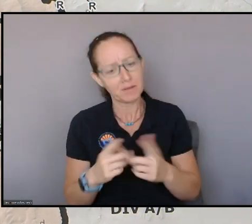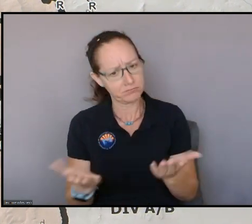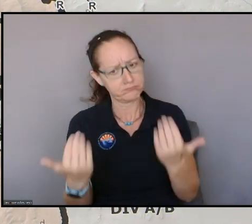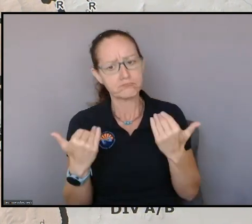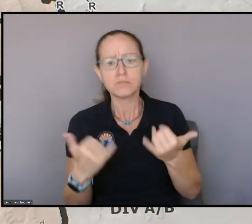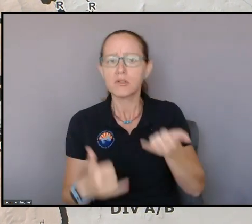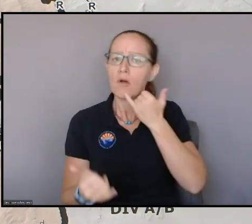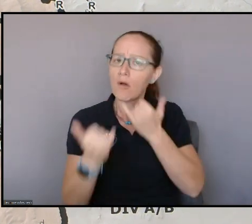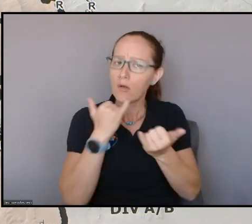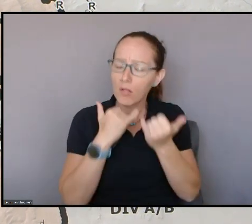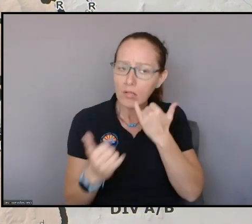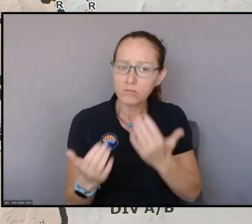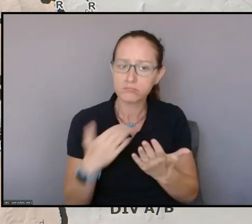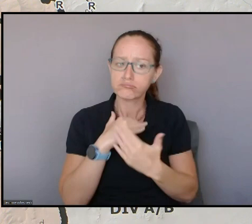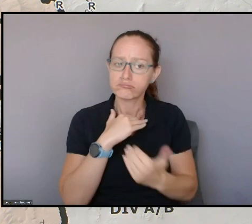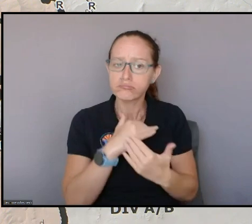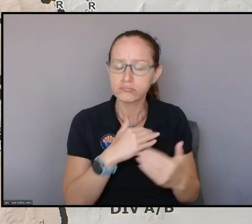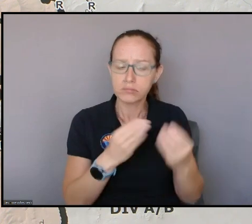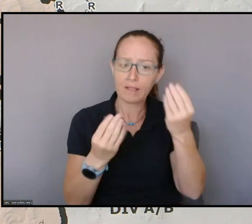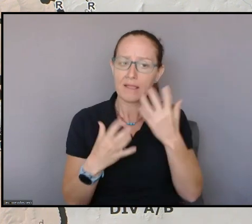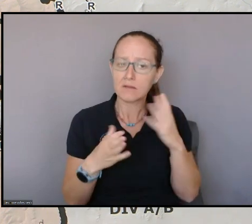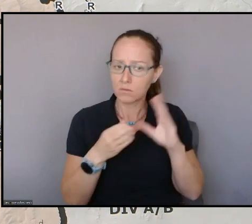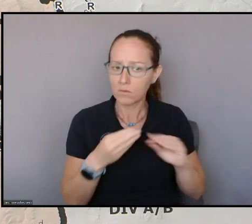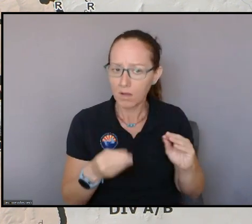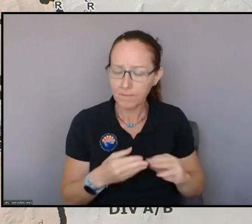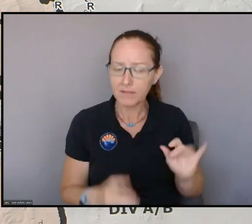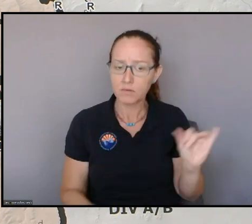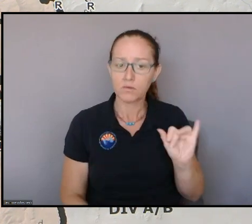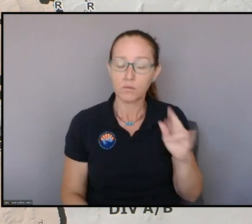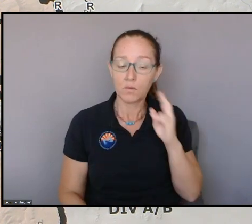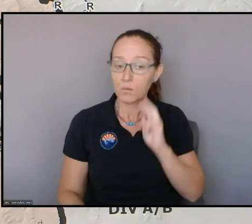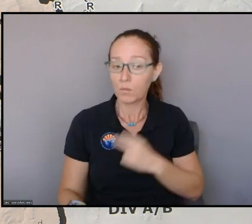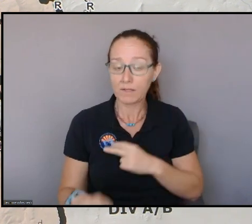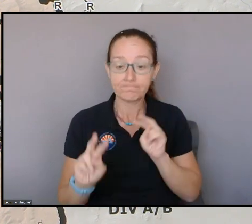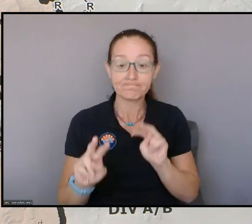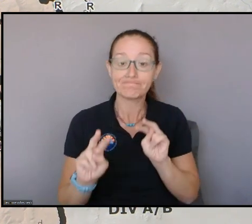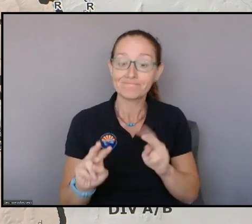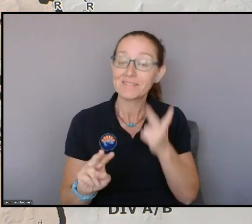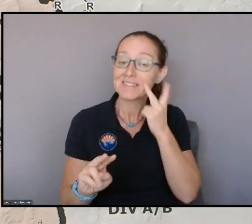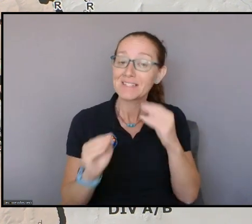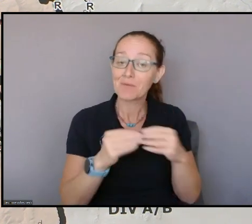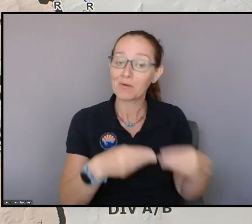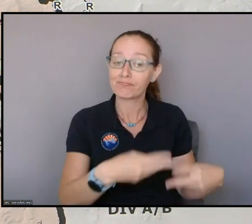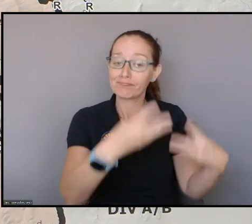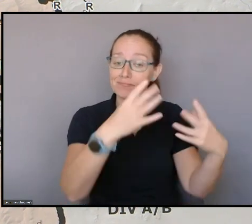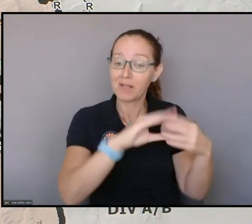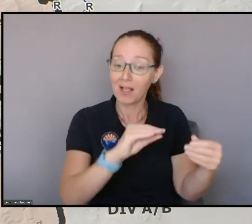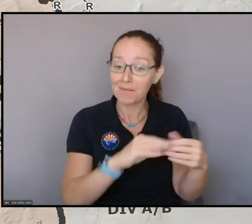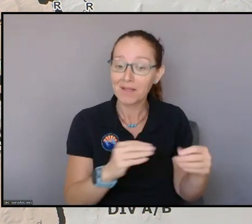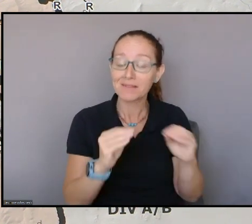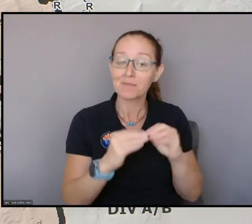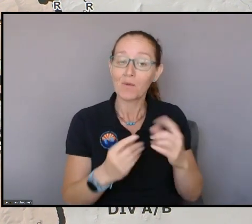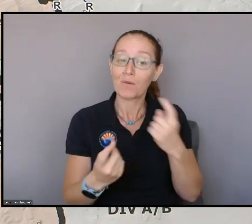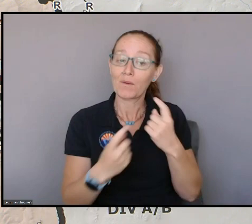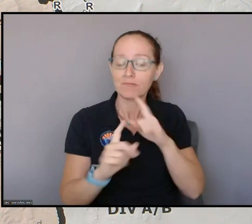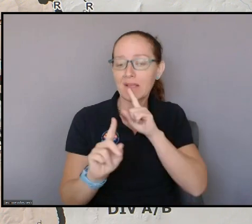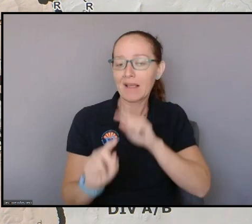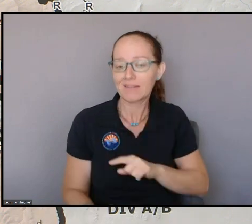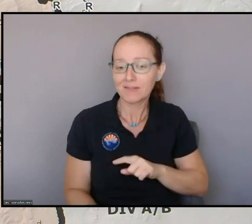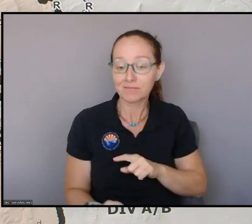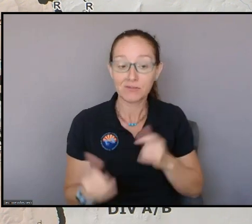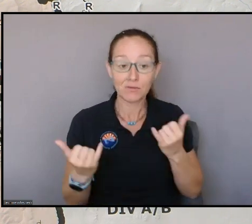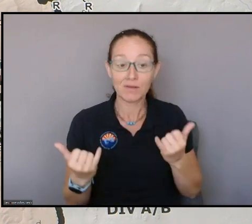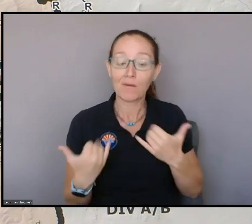those comments, and we look forward to seeing more of your comments and answering more of your questions. With that, you guys have a good